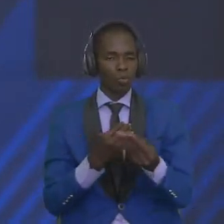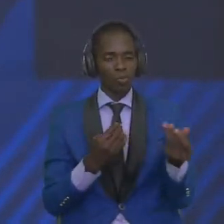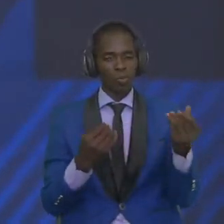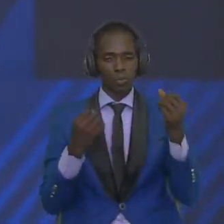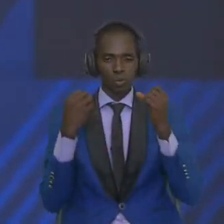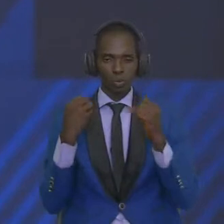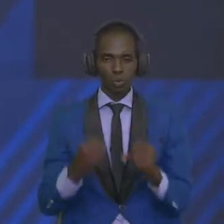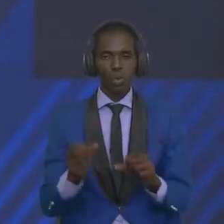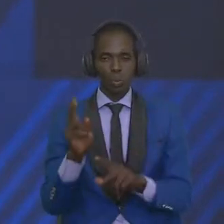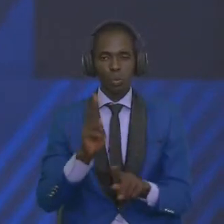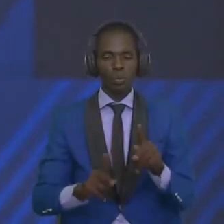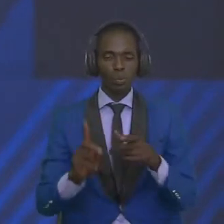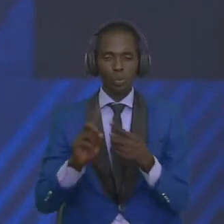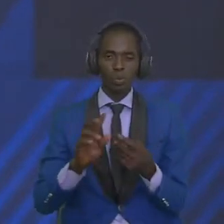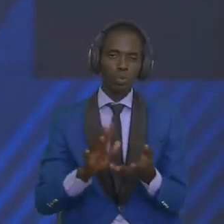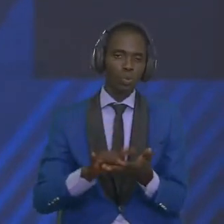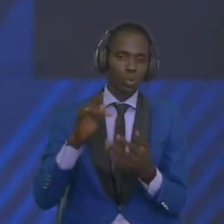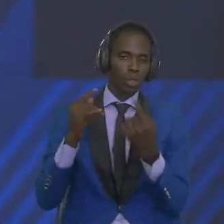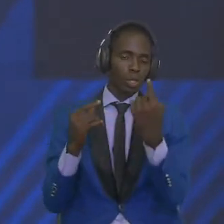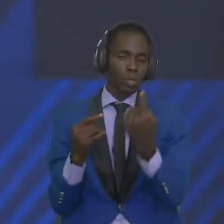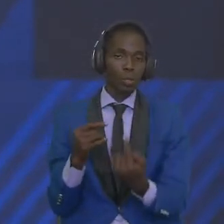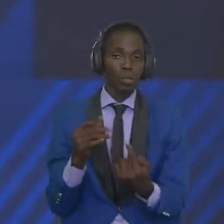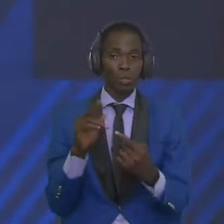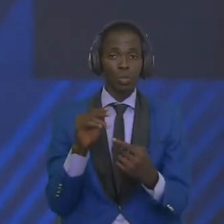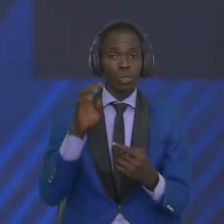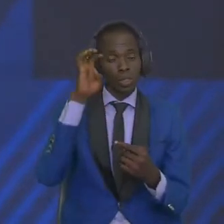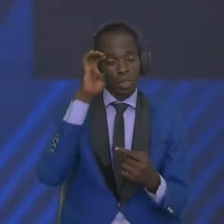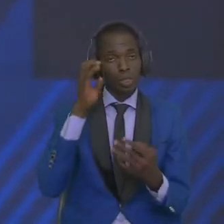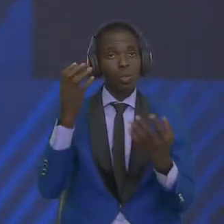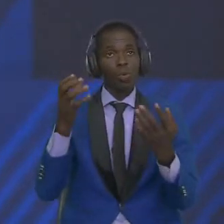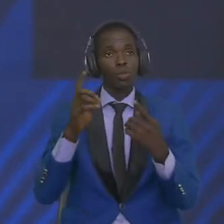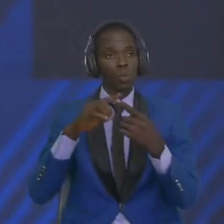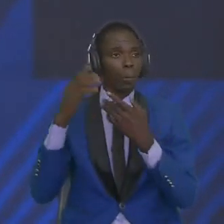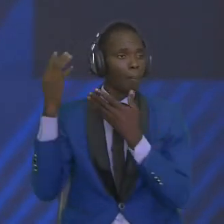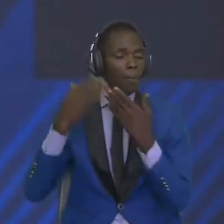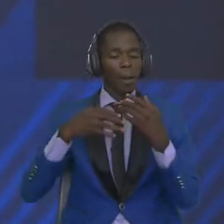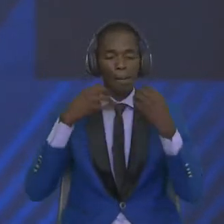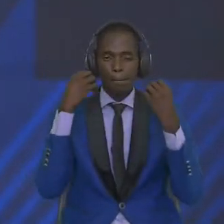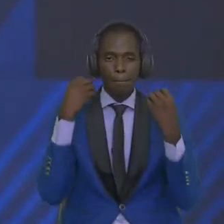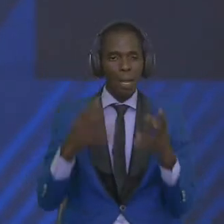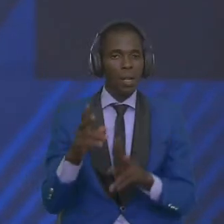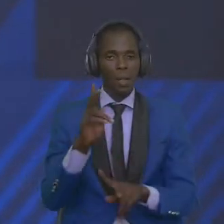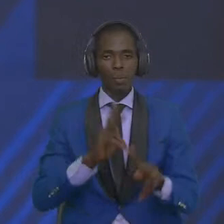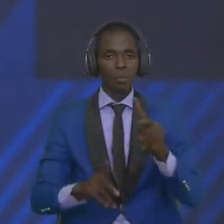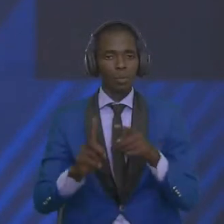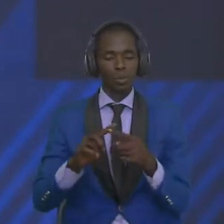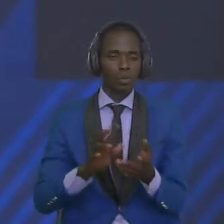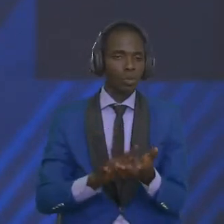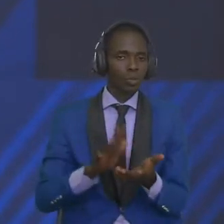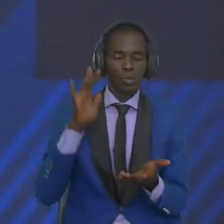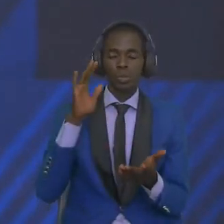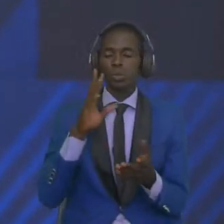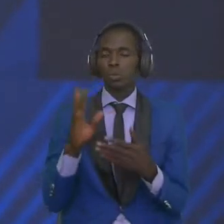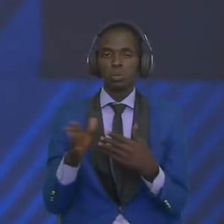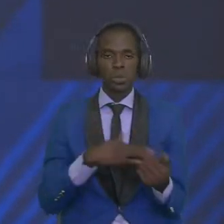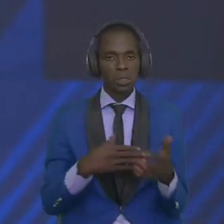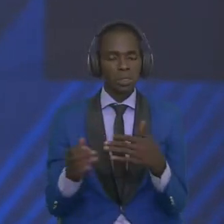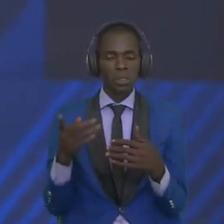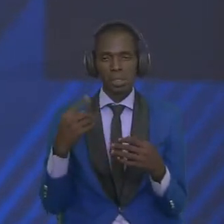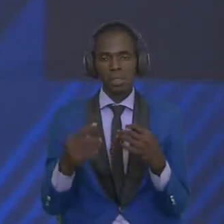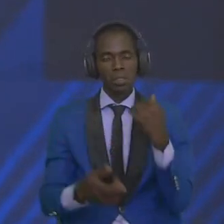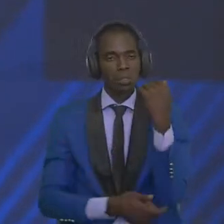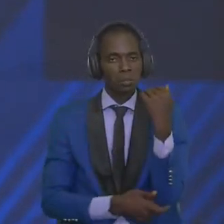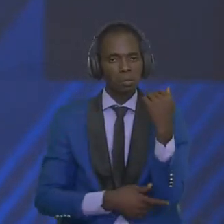strong people to glory. He wants to bring many people to glory in spite of the temptation,